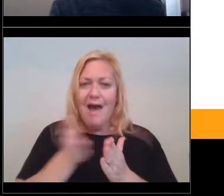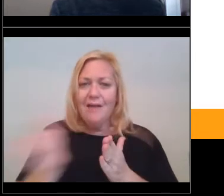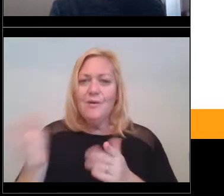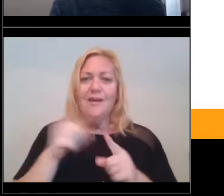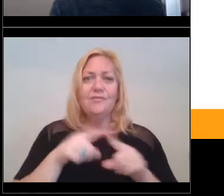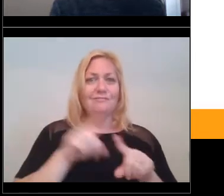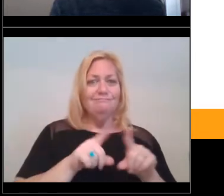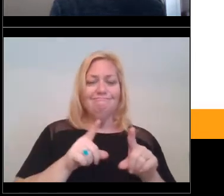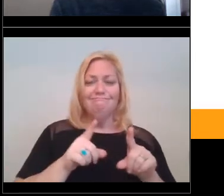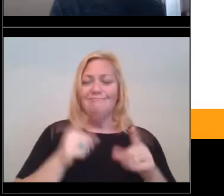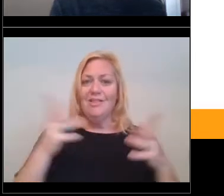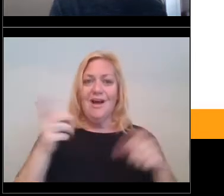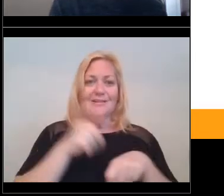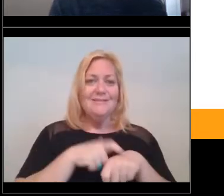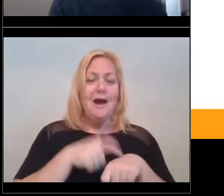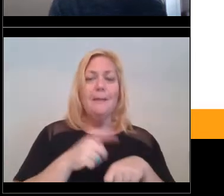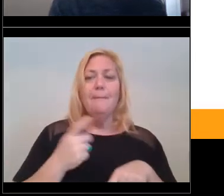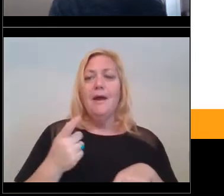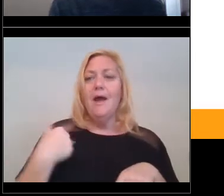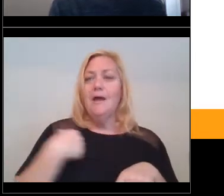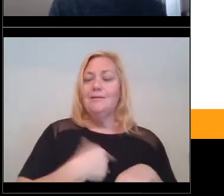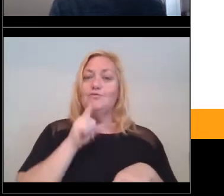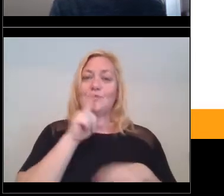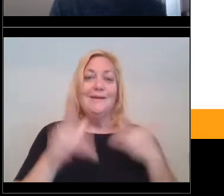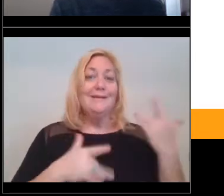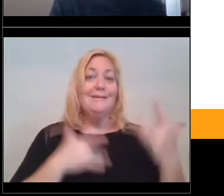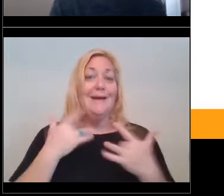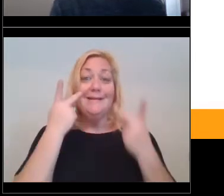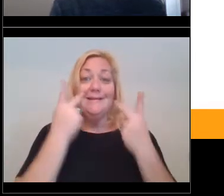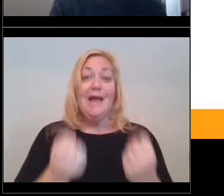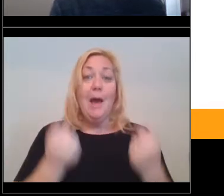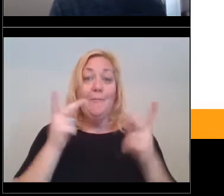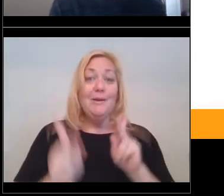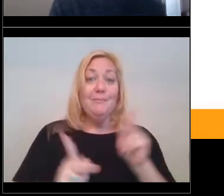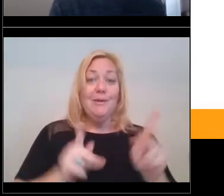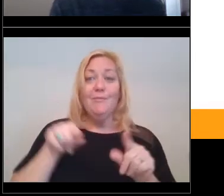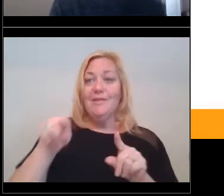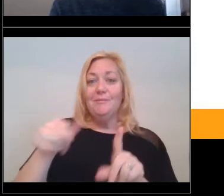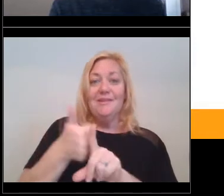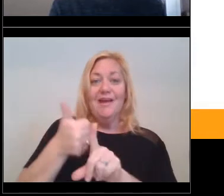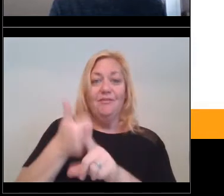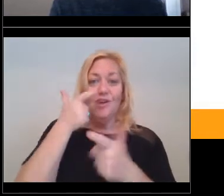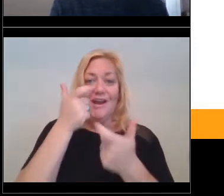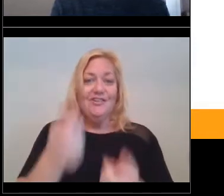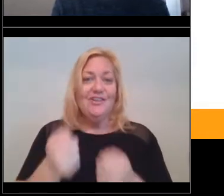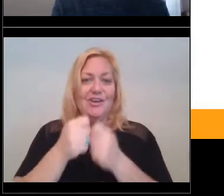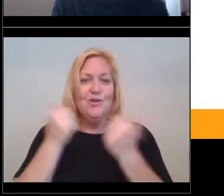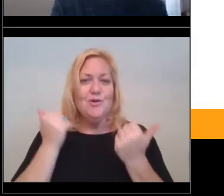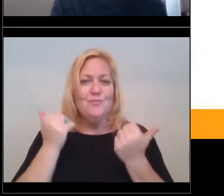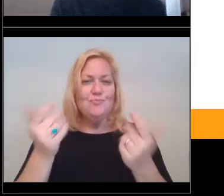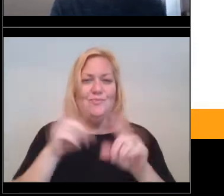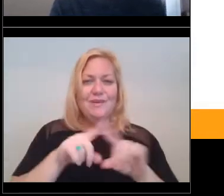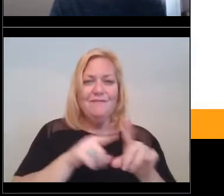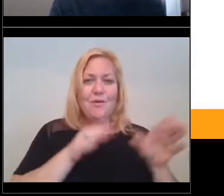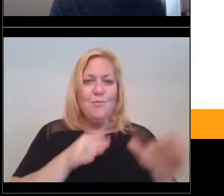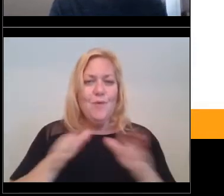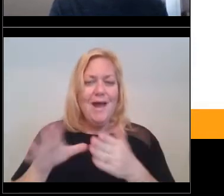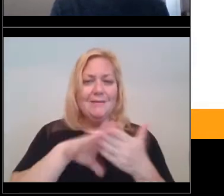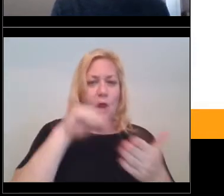time. And it's really exciting to see how many folks are interested in learning new ways, unlearning